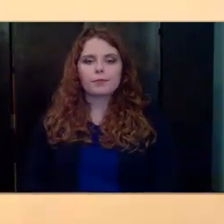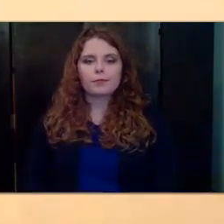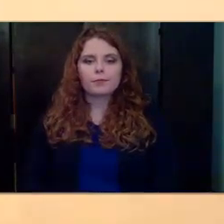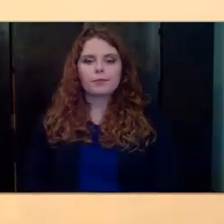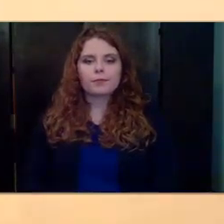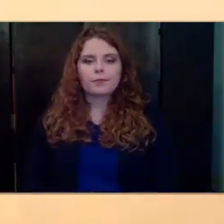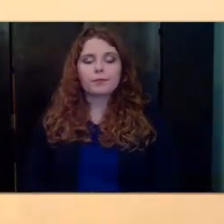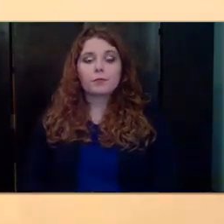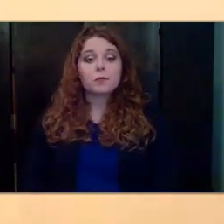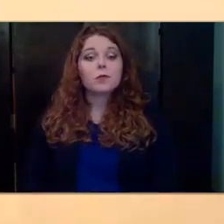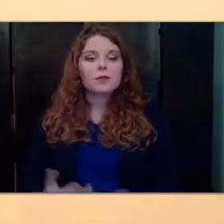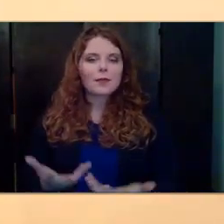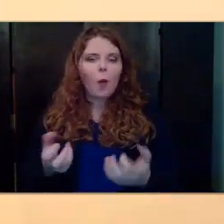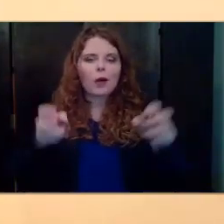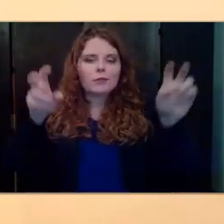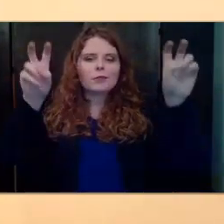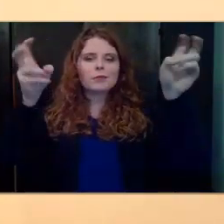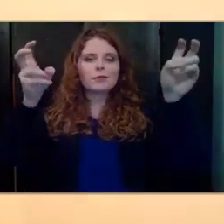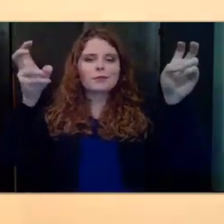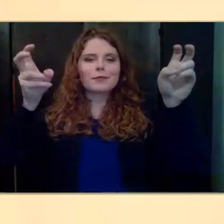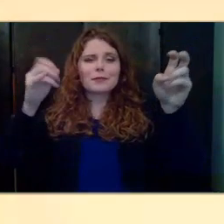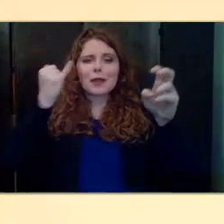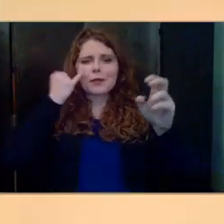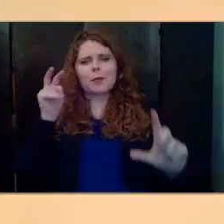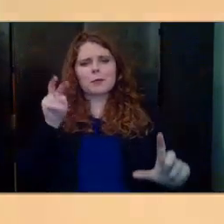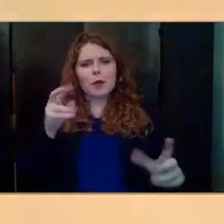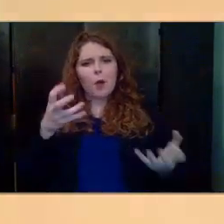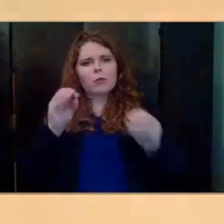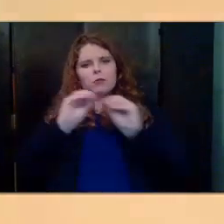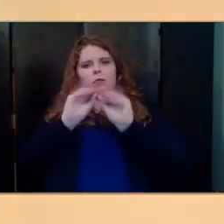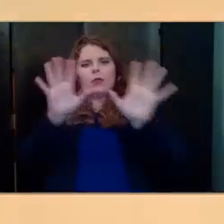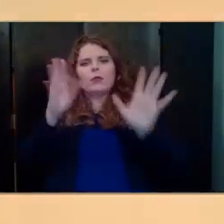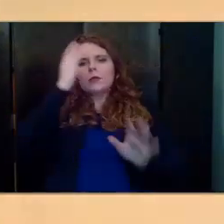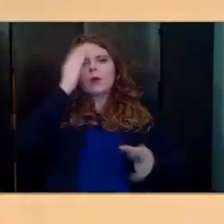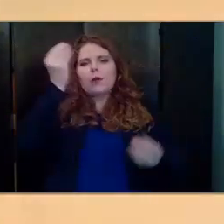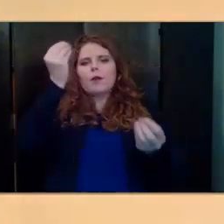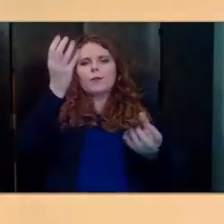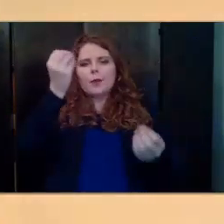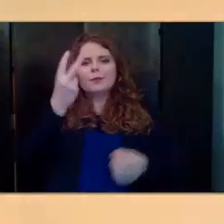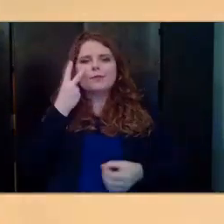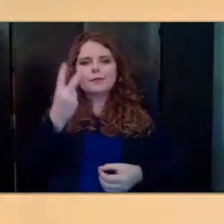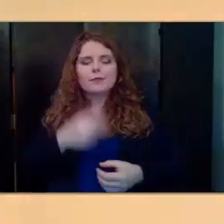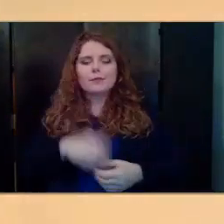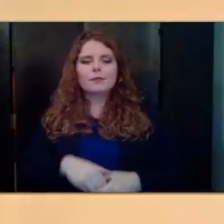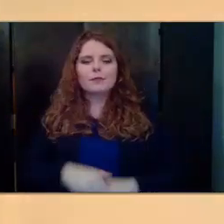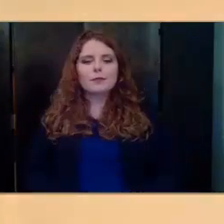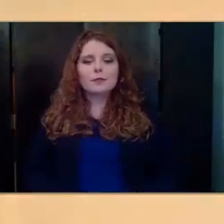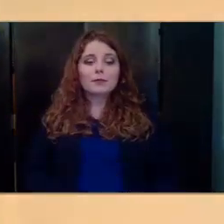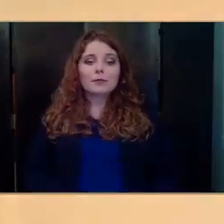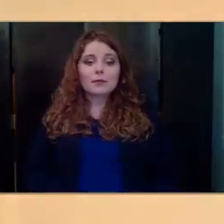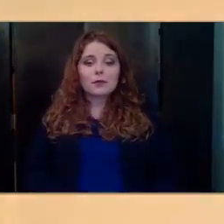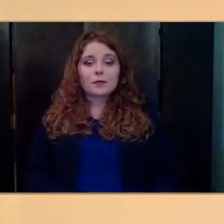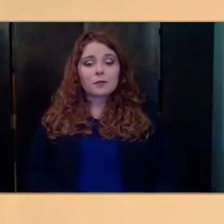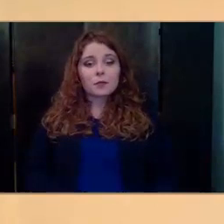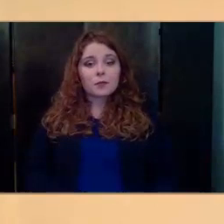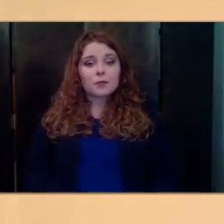And I want to add a title because if somebody were to look at this line plot, I would want them to know what kind of information they were looking at. So it asks